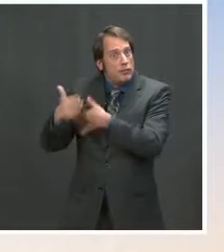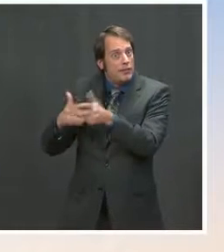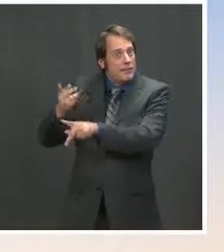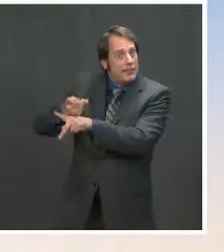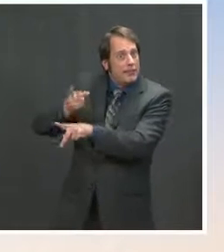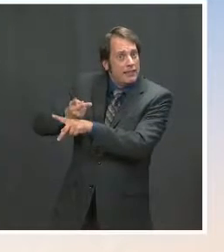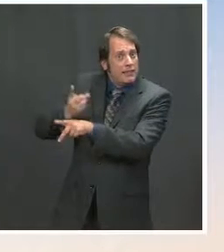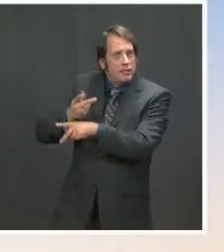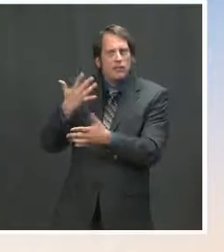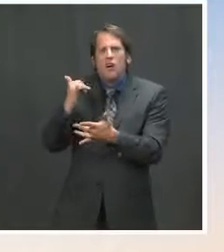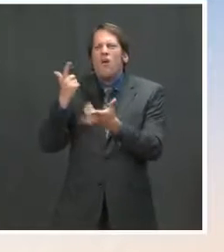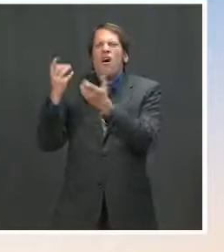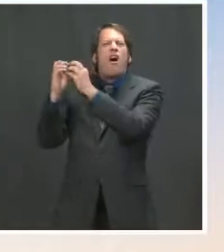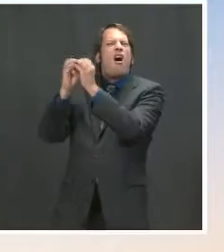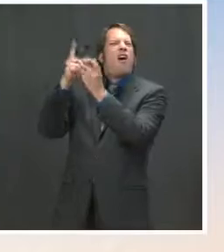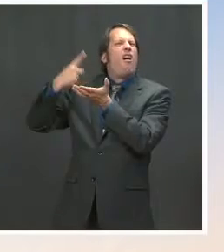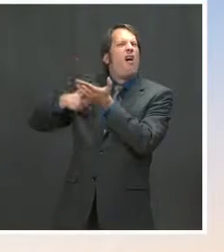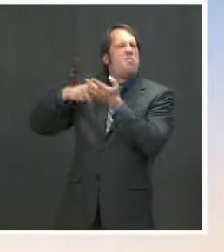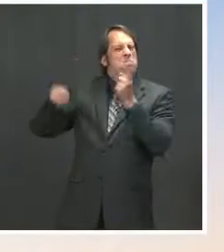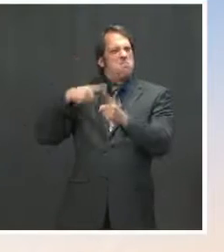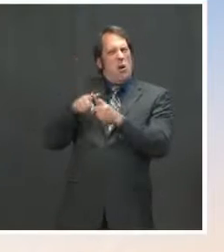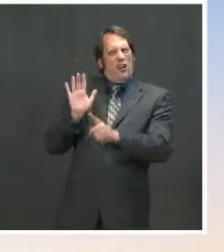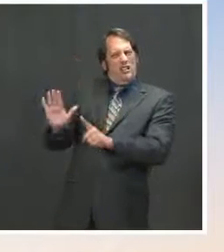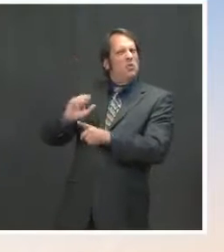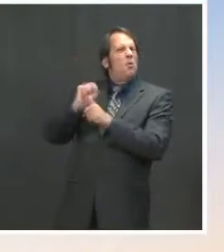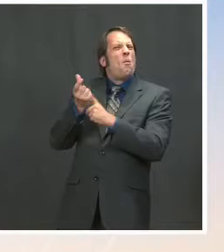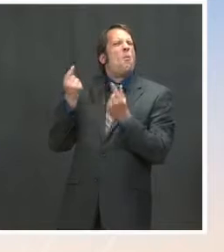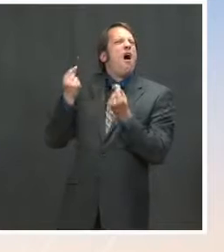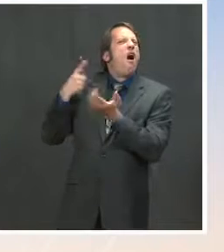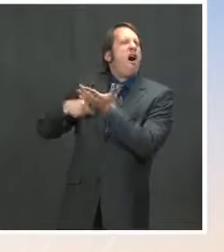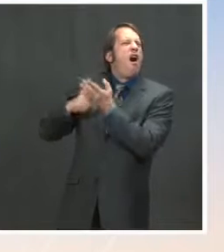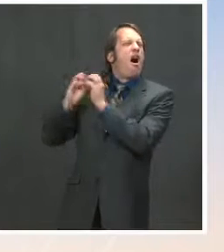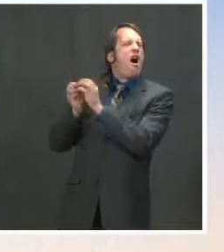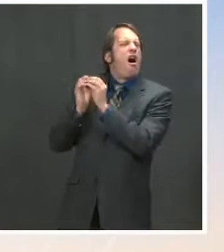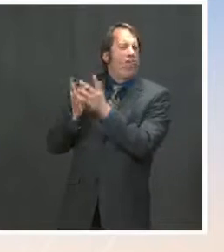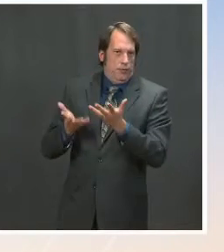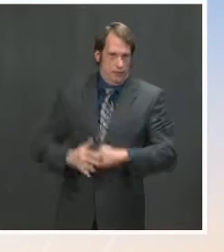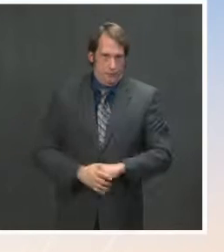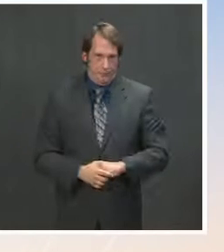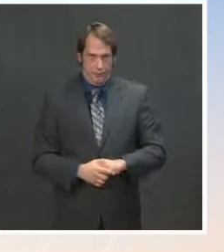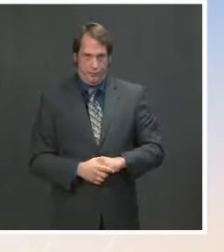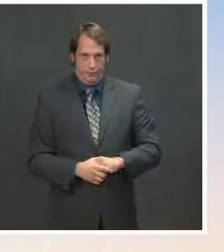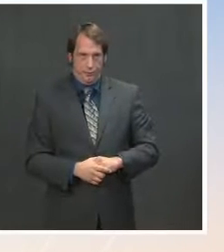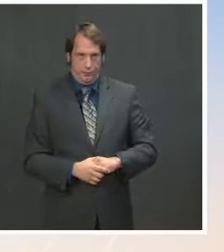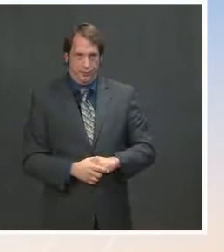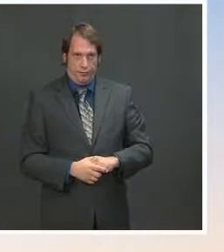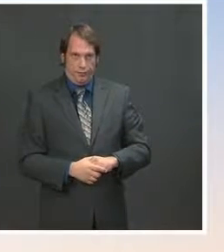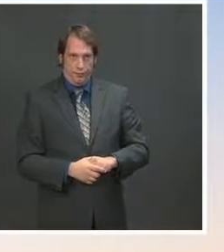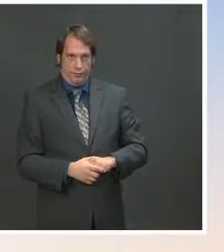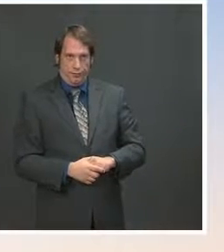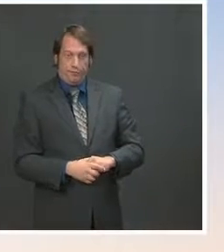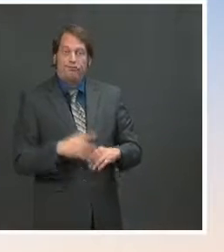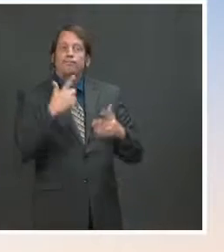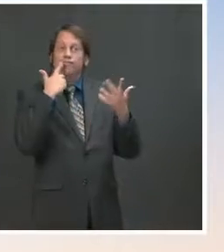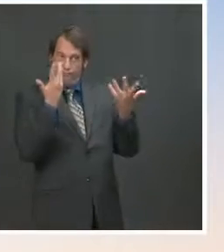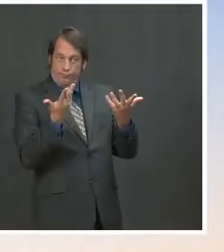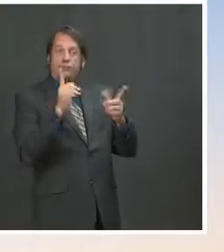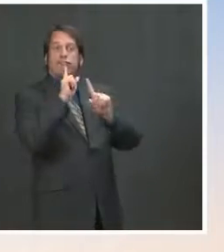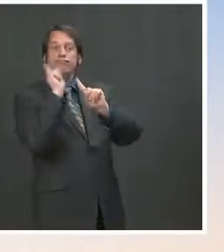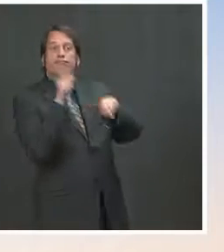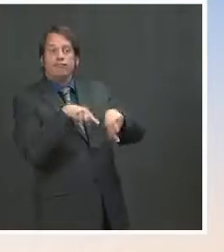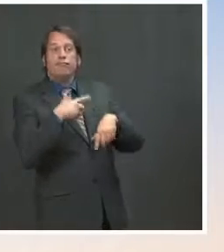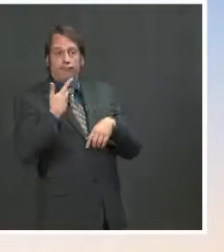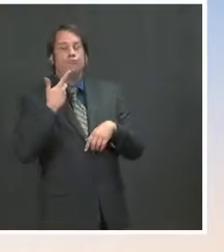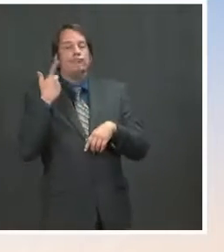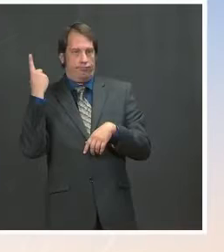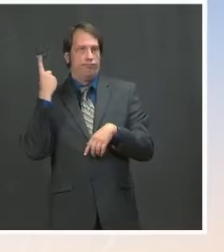Russian authorities as to that situation? Well, first, I expect today, if not now, our national security advisor is going to have a conversation with his